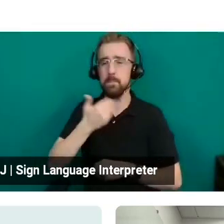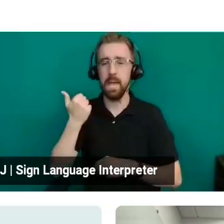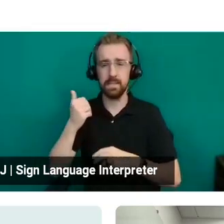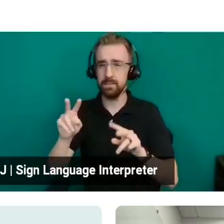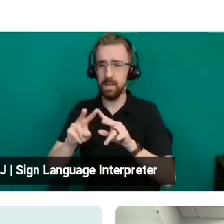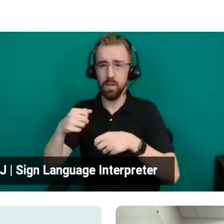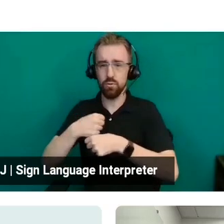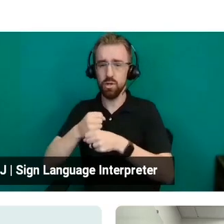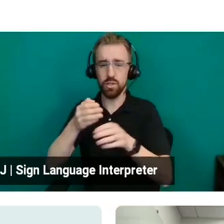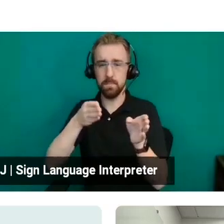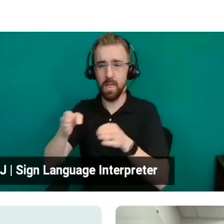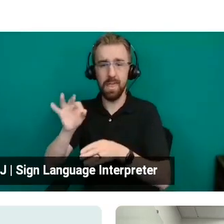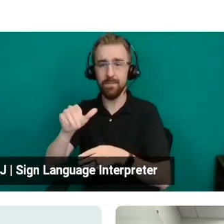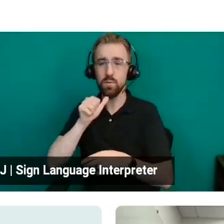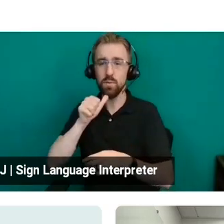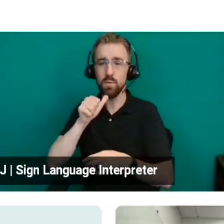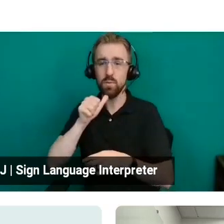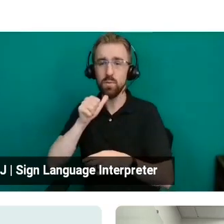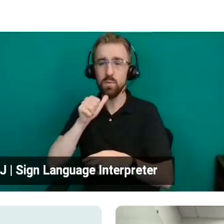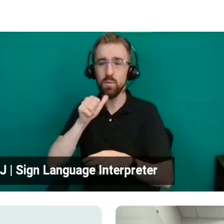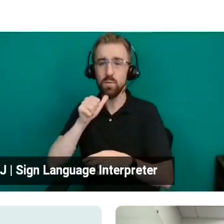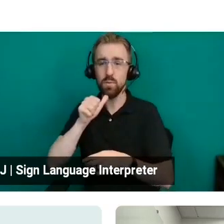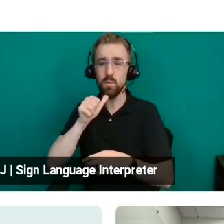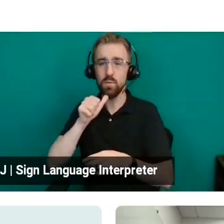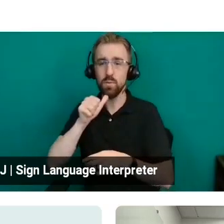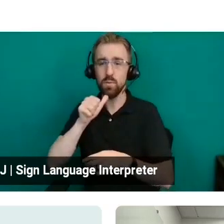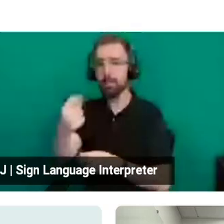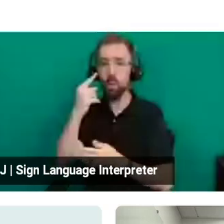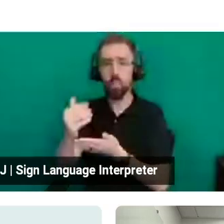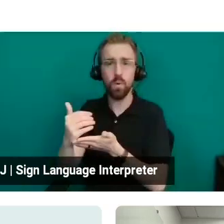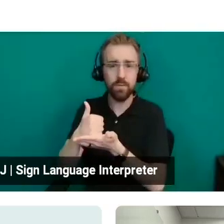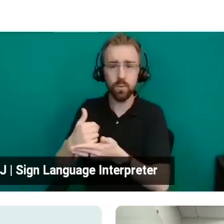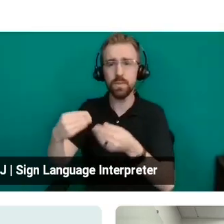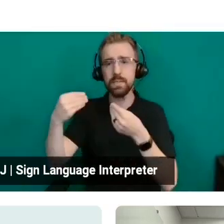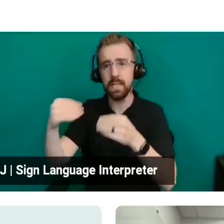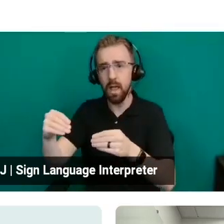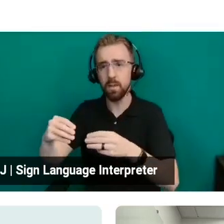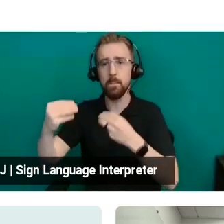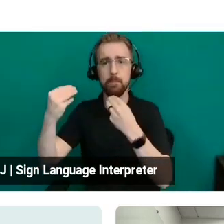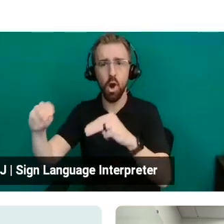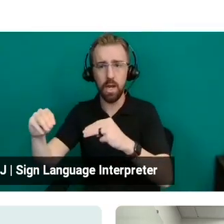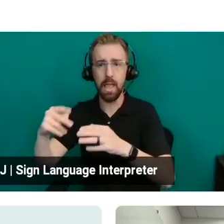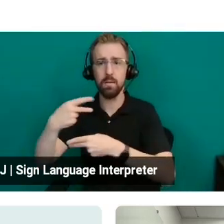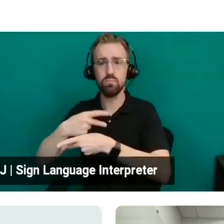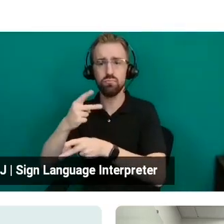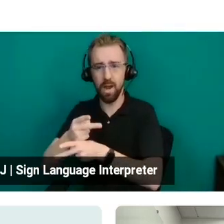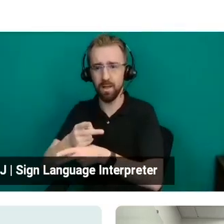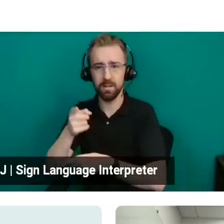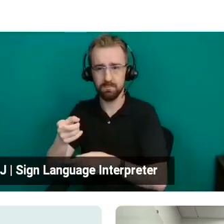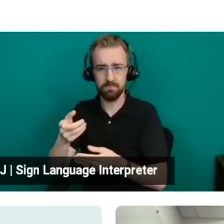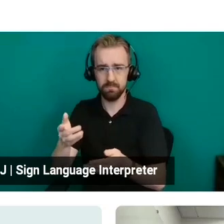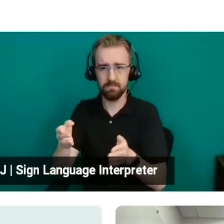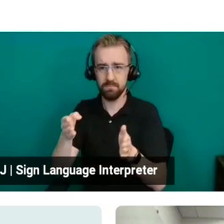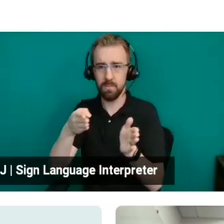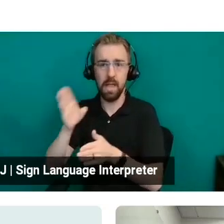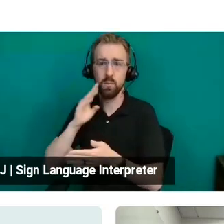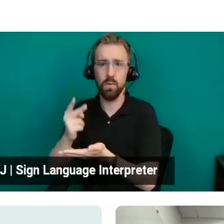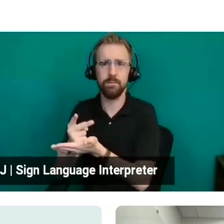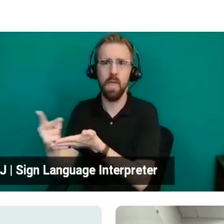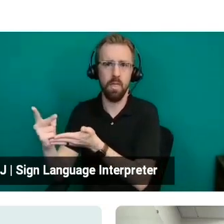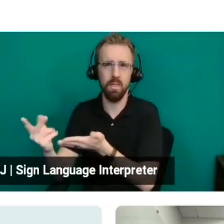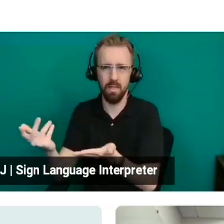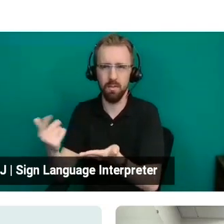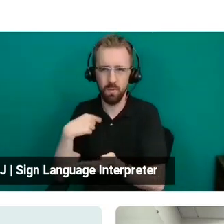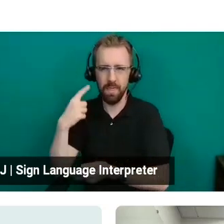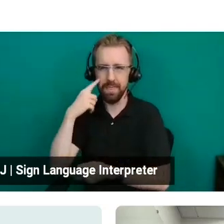plan possible, but if you don't have the right leader for revenue or sales or marketing or product, your plans are going to fail. So I think